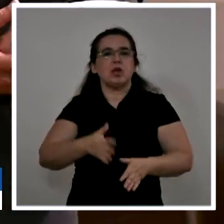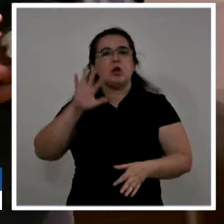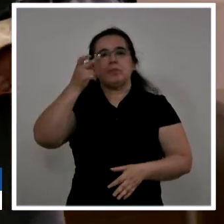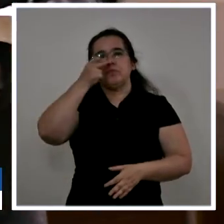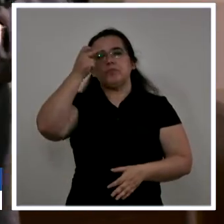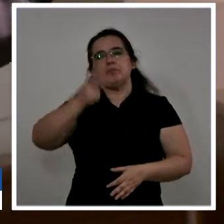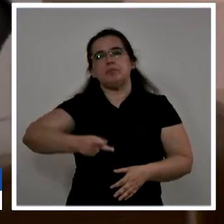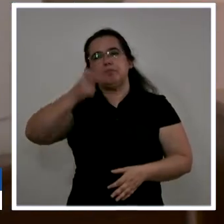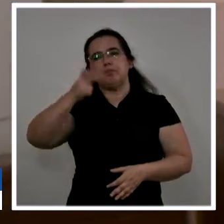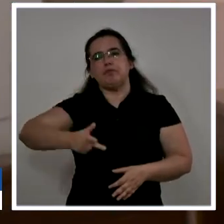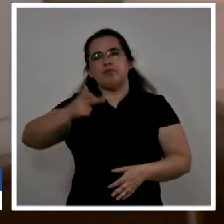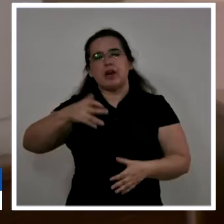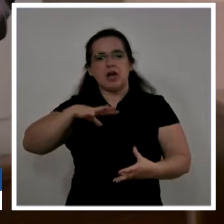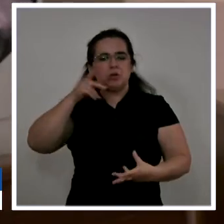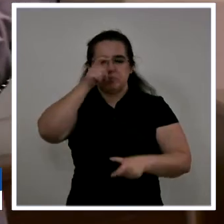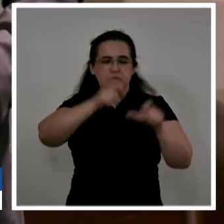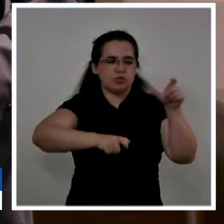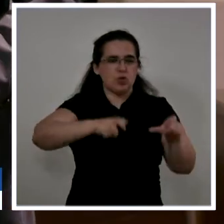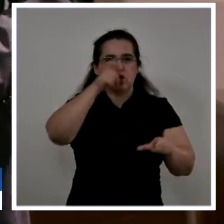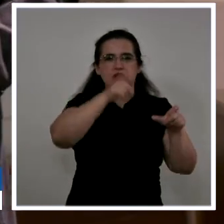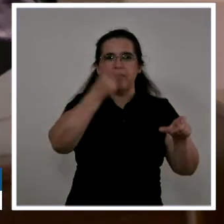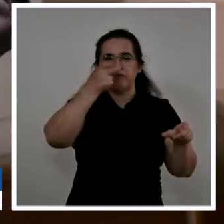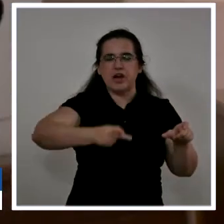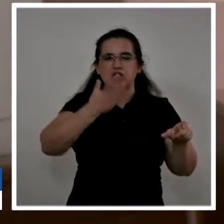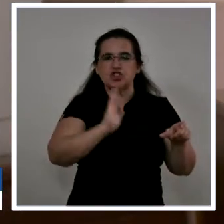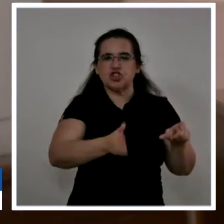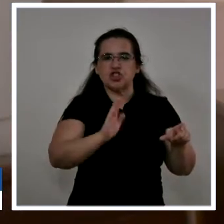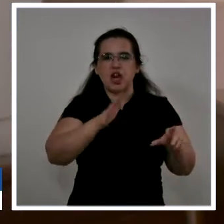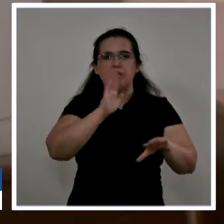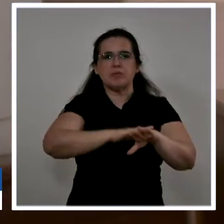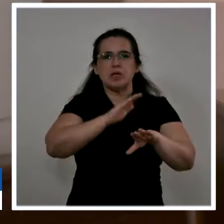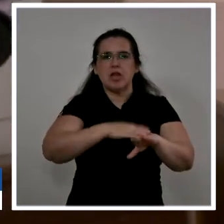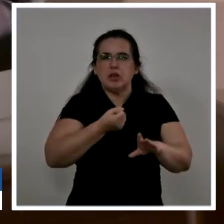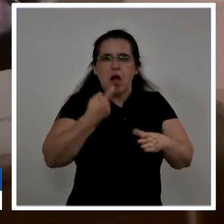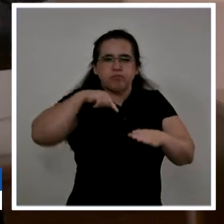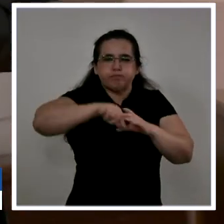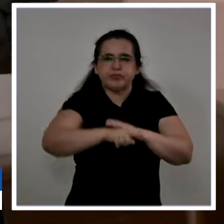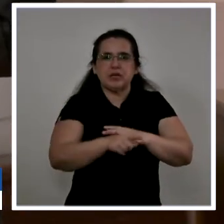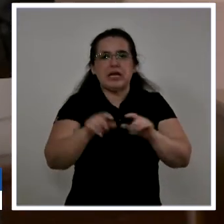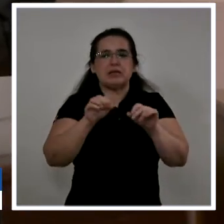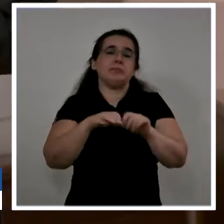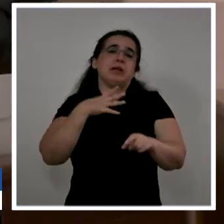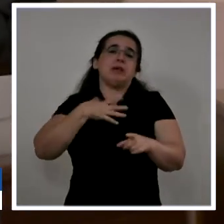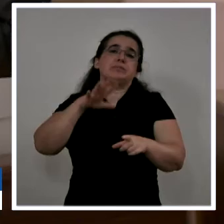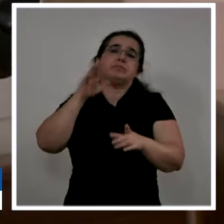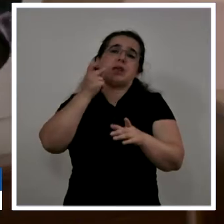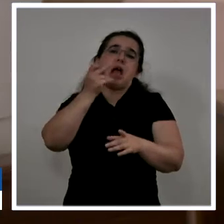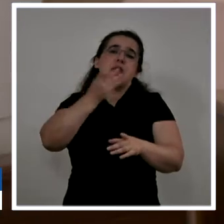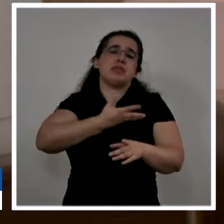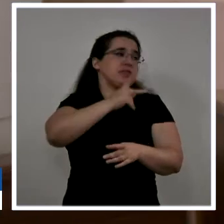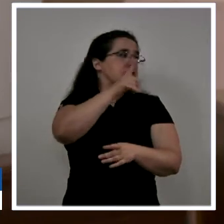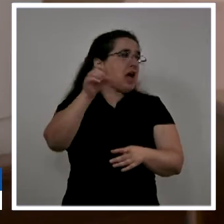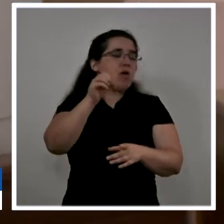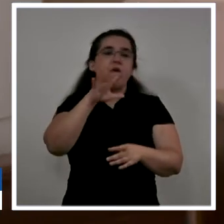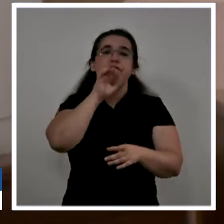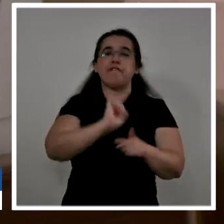pecado. Like every child of Adam. Como cada filho de Adão. I'm sorry about that.